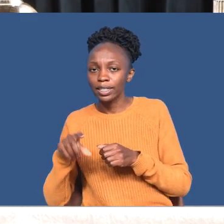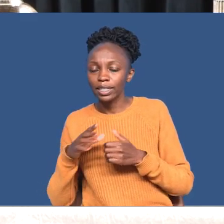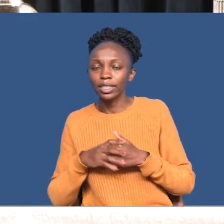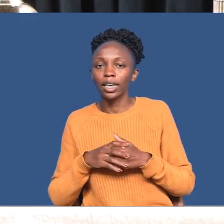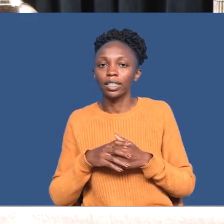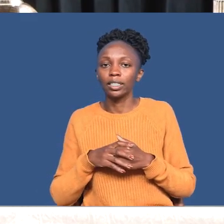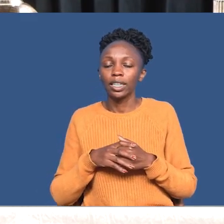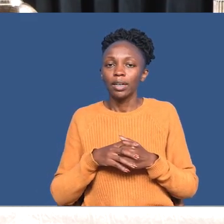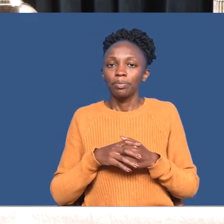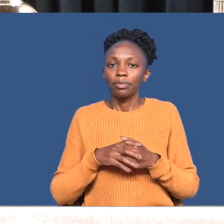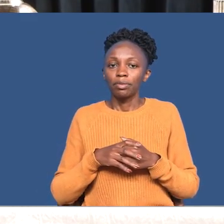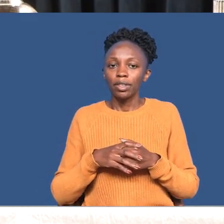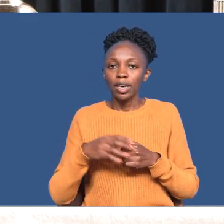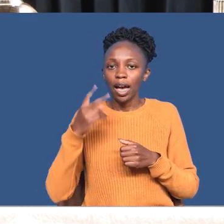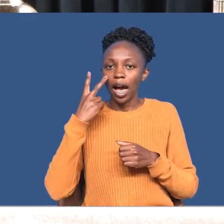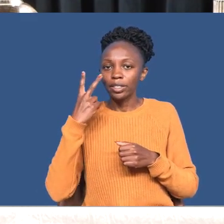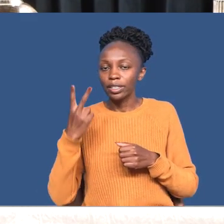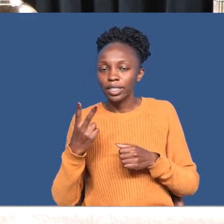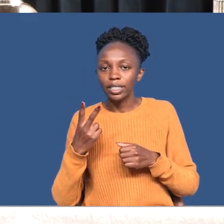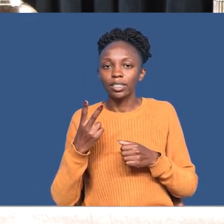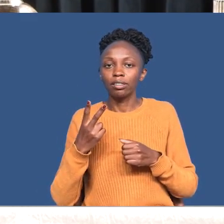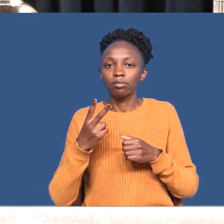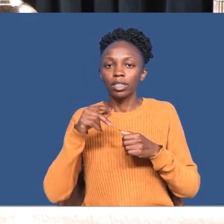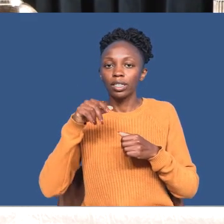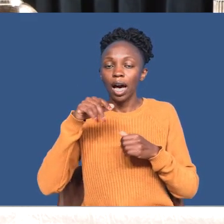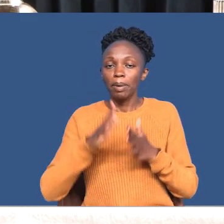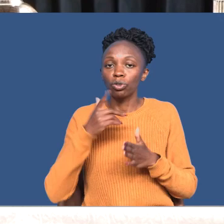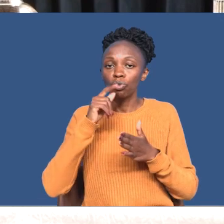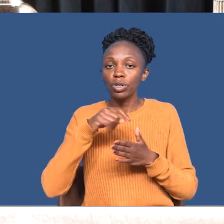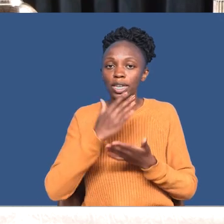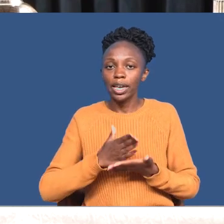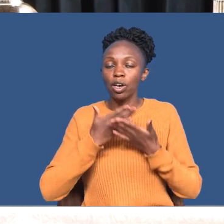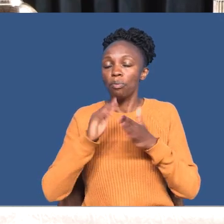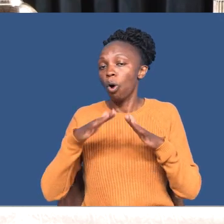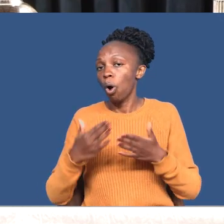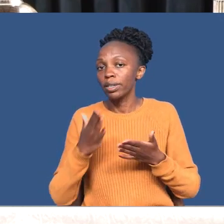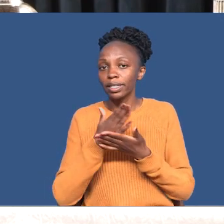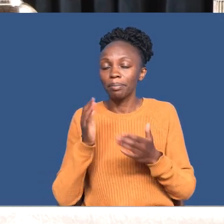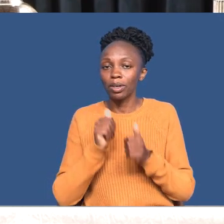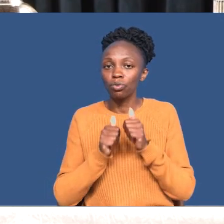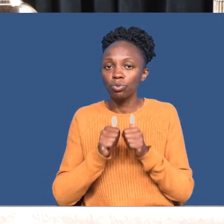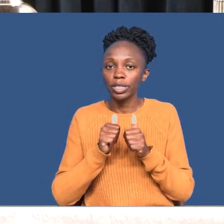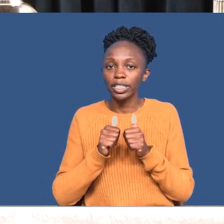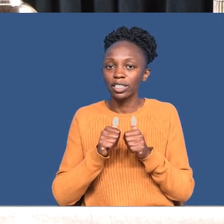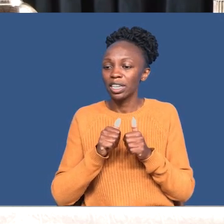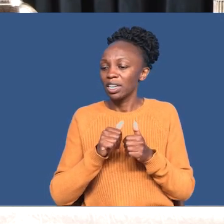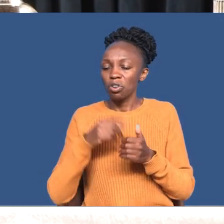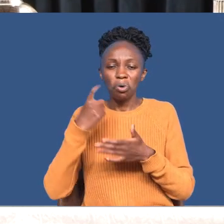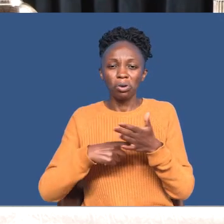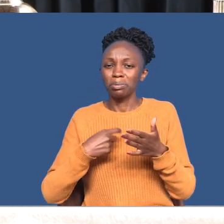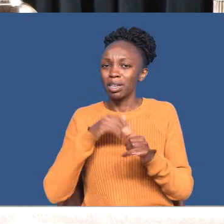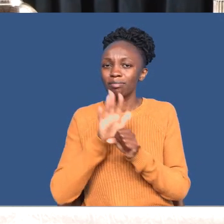needed to go to school and I took a burden. Or something that I did that did not cost me too